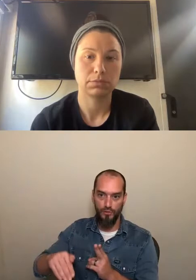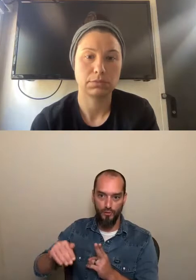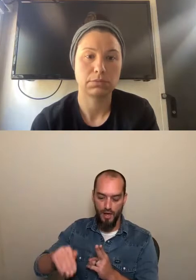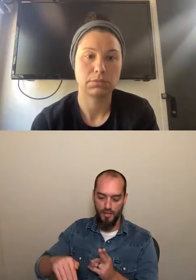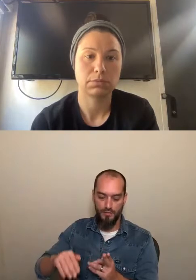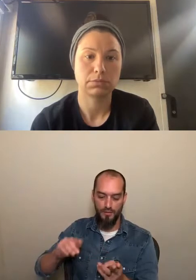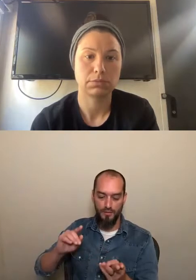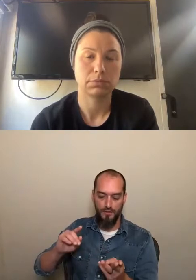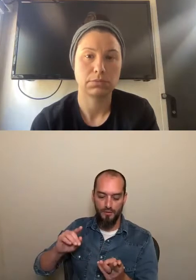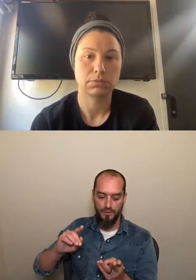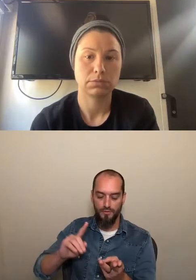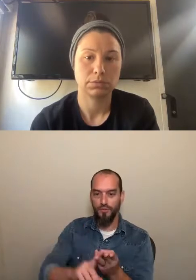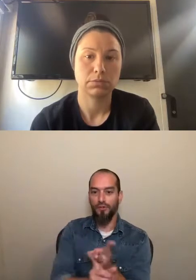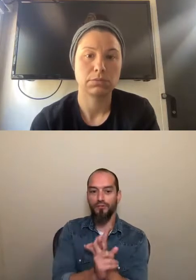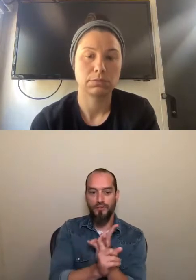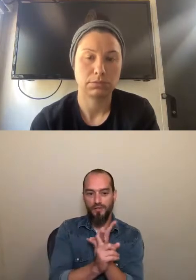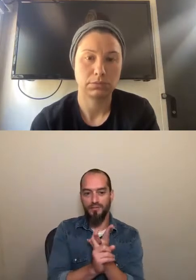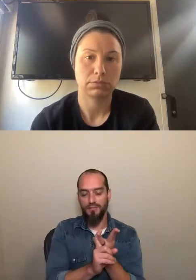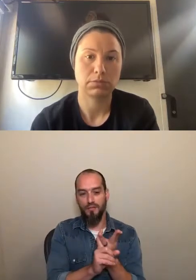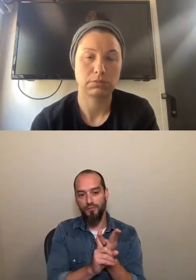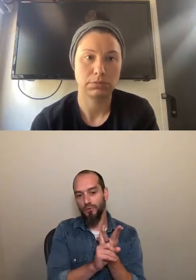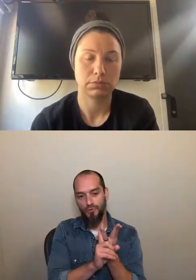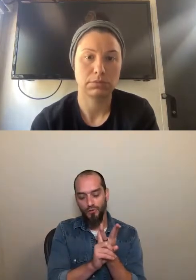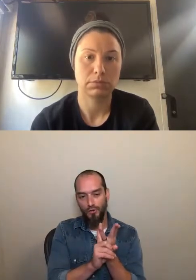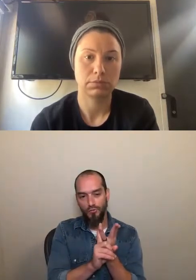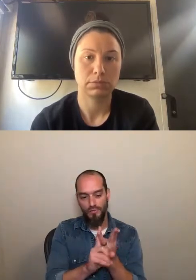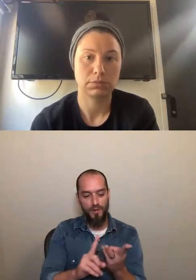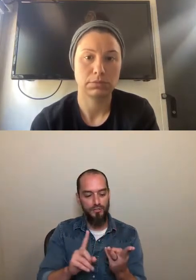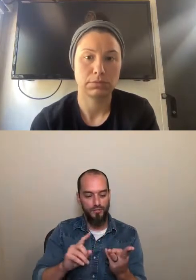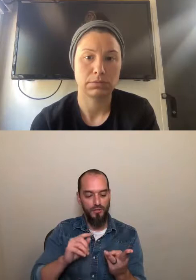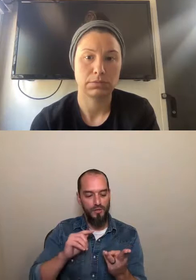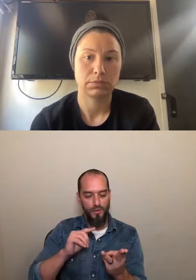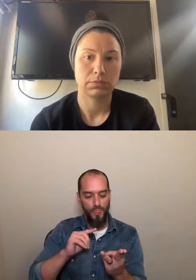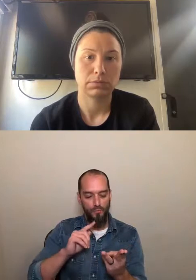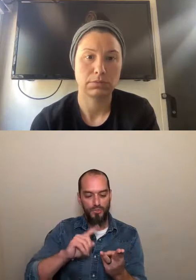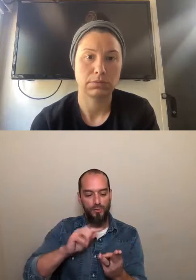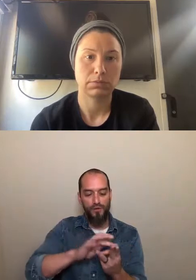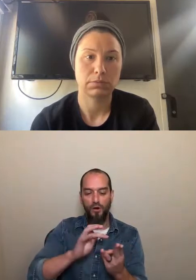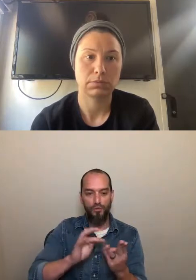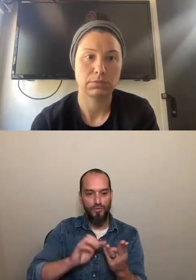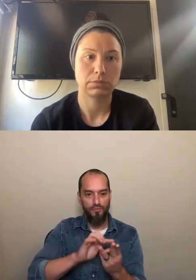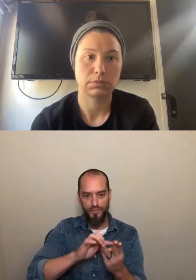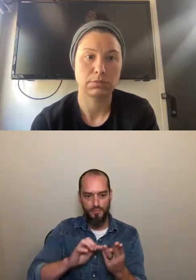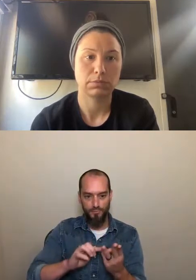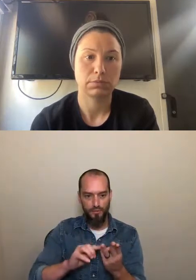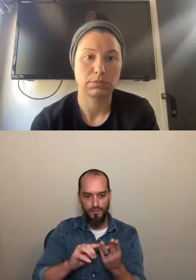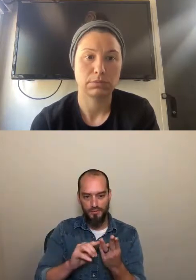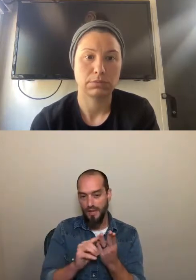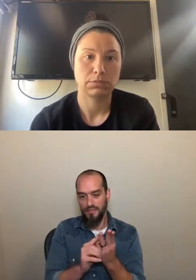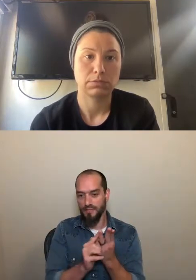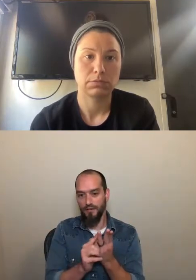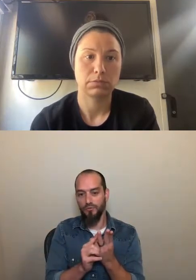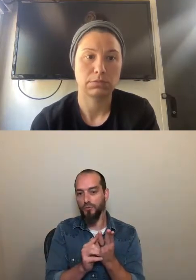through it or not. So the third thing necessary for mold to grow, and mind you, once we have all three of these